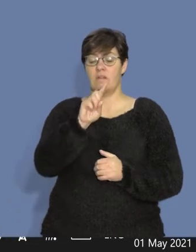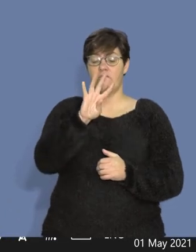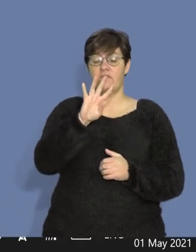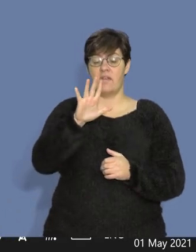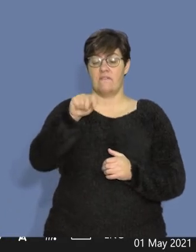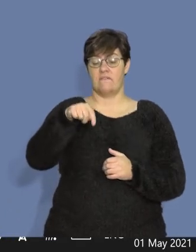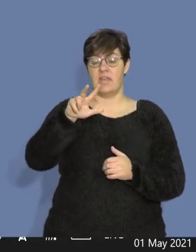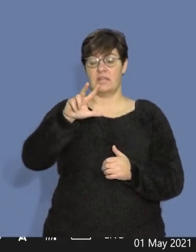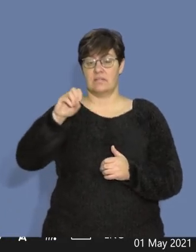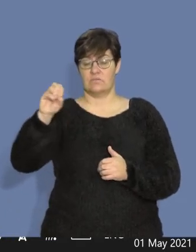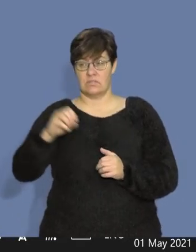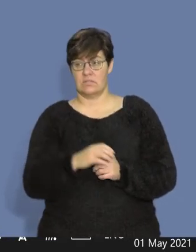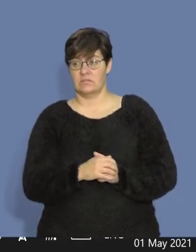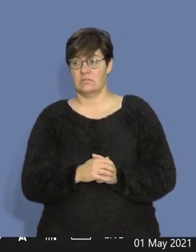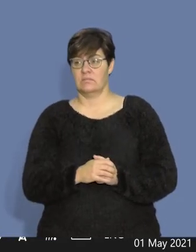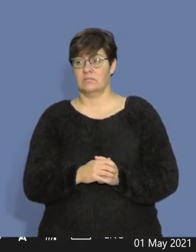145,800.